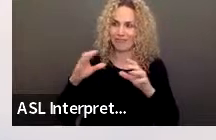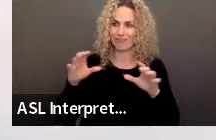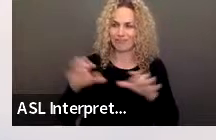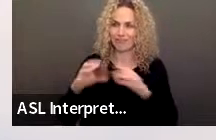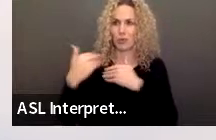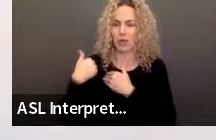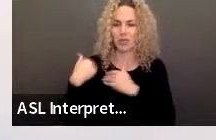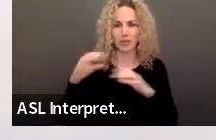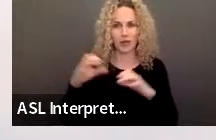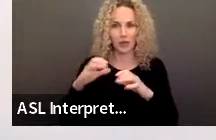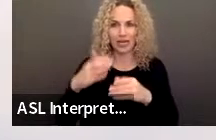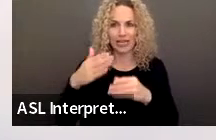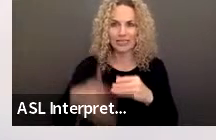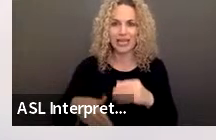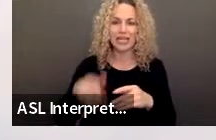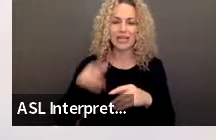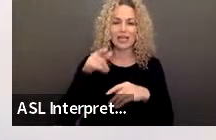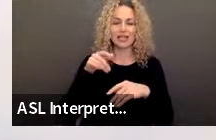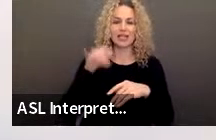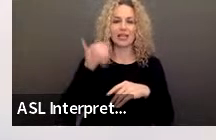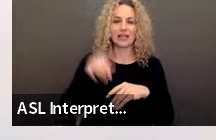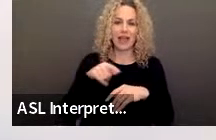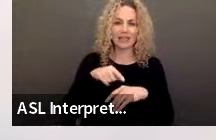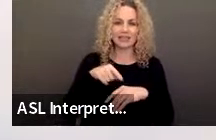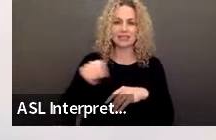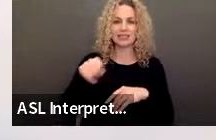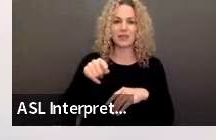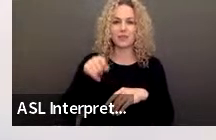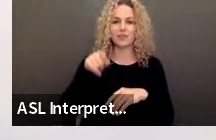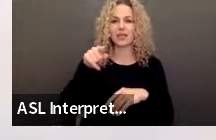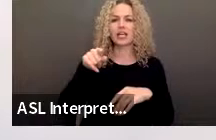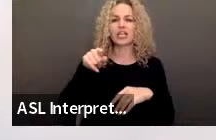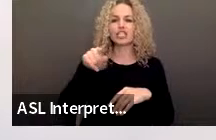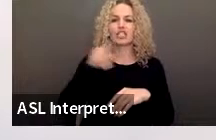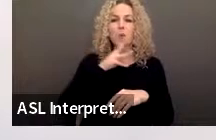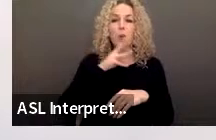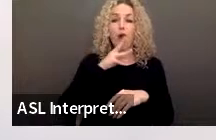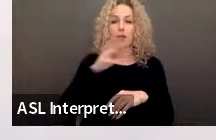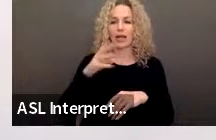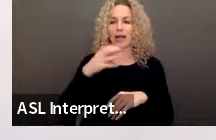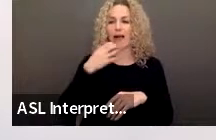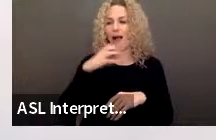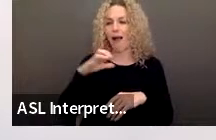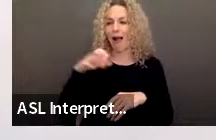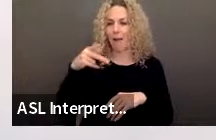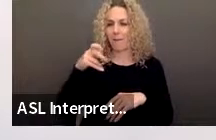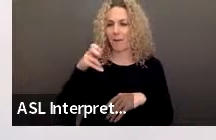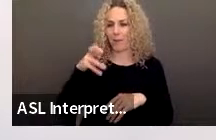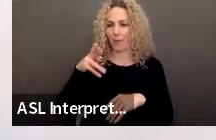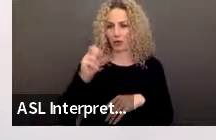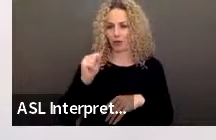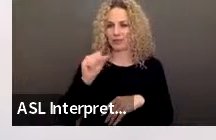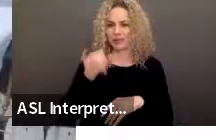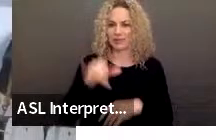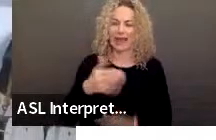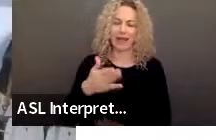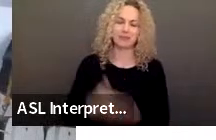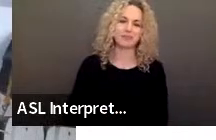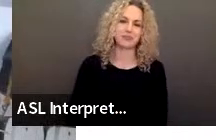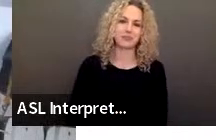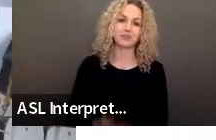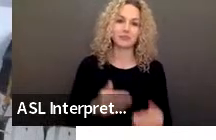a row of hot peppers that she's watering there. So next slide, please.